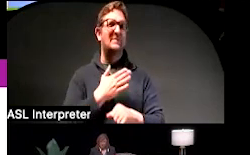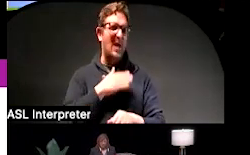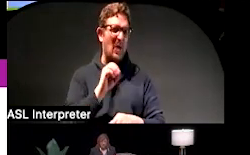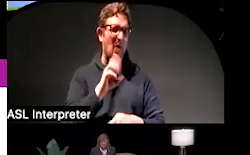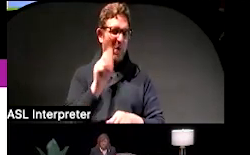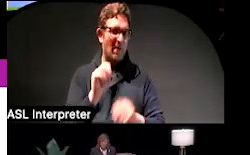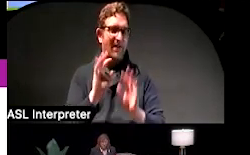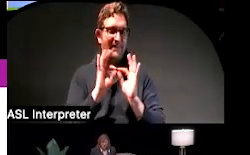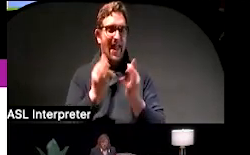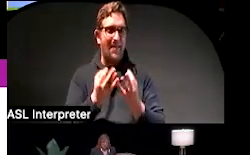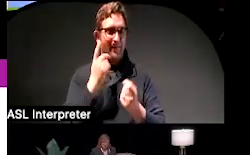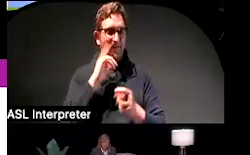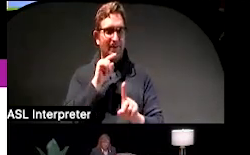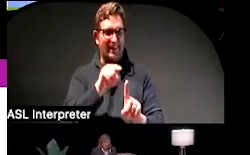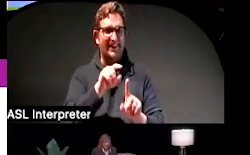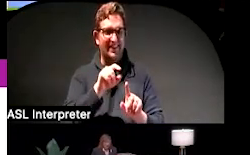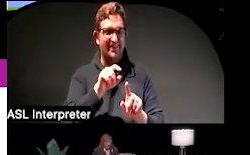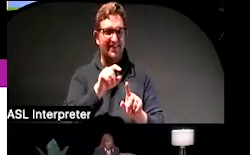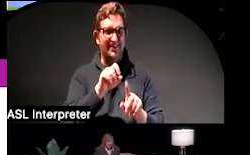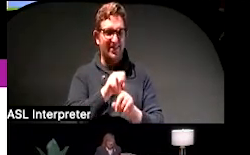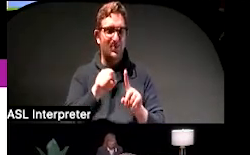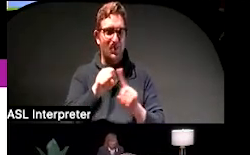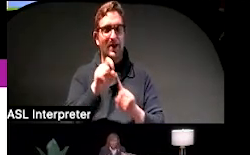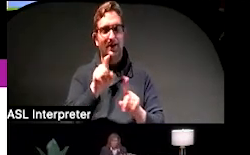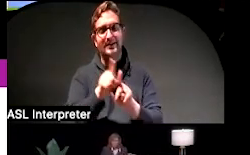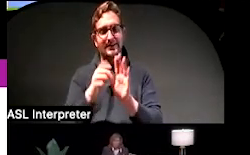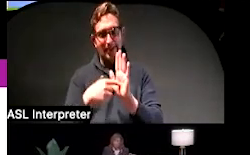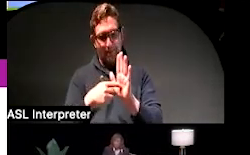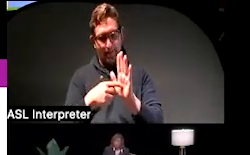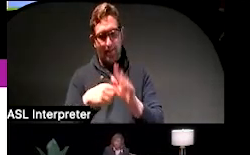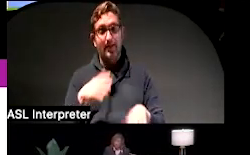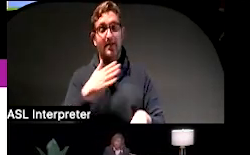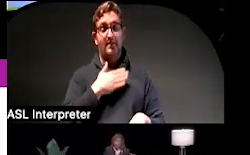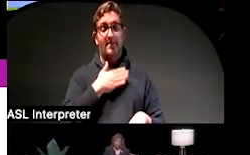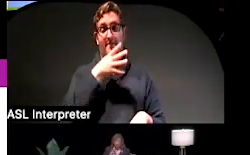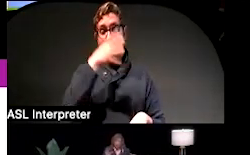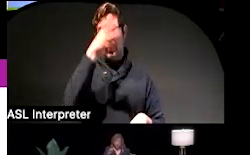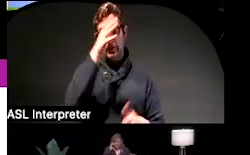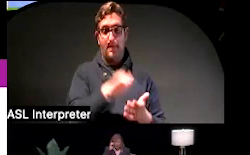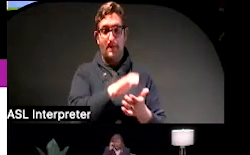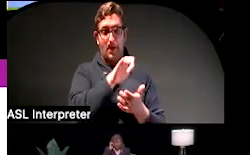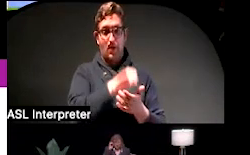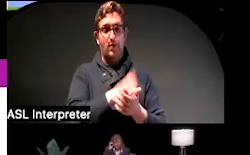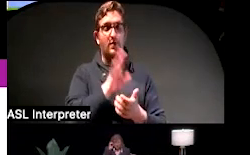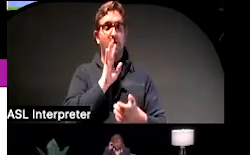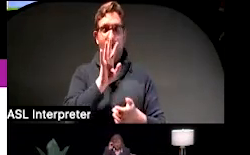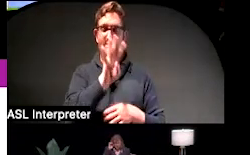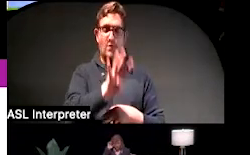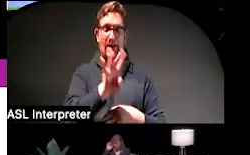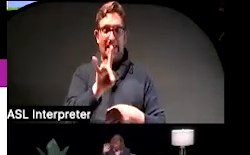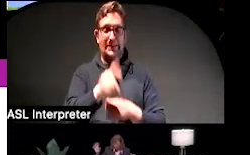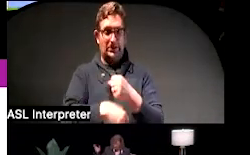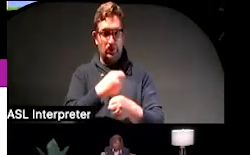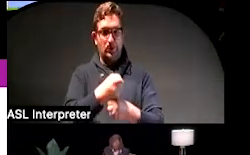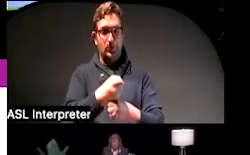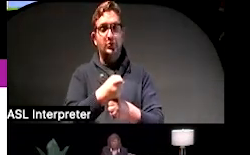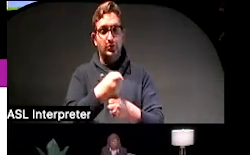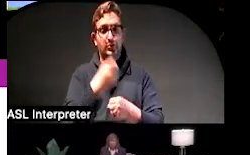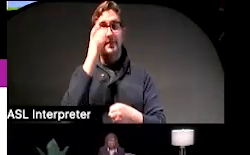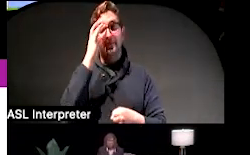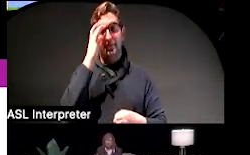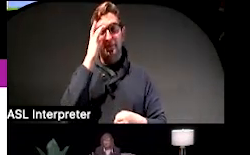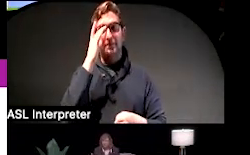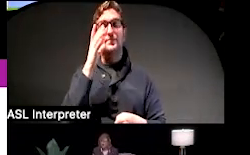example on this situation. My parents were married for 48 years.